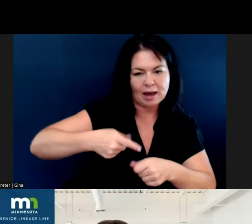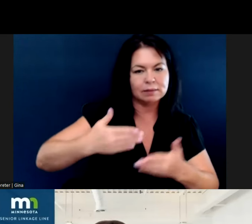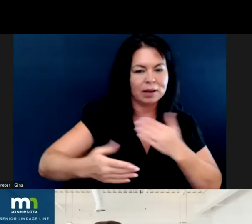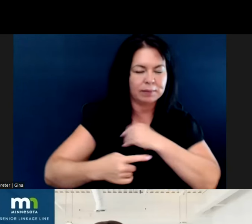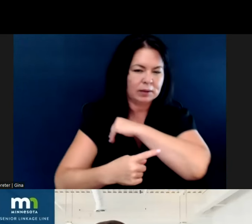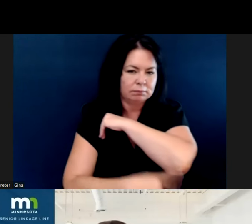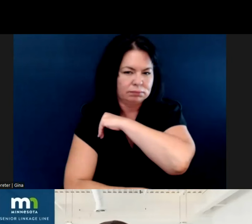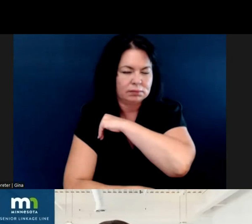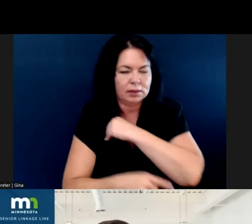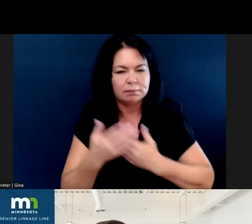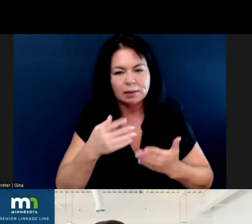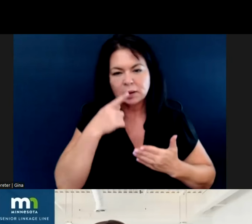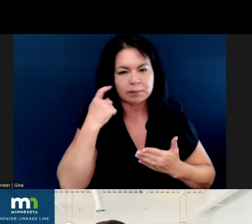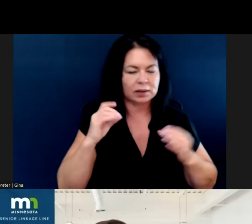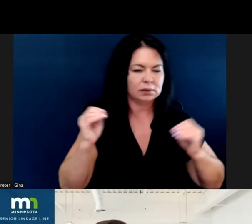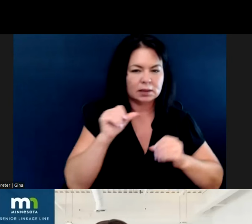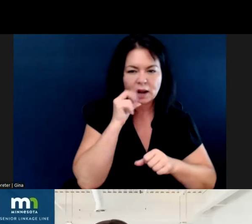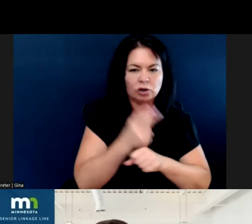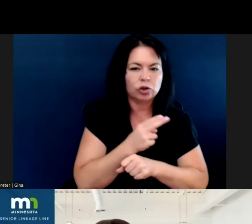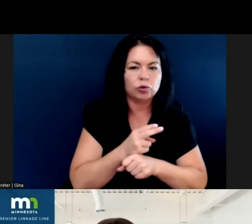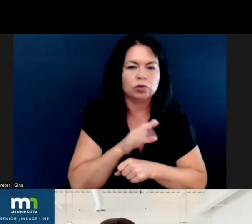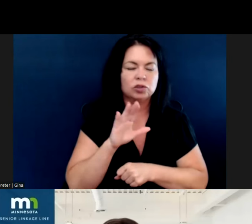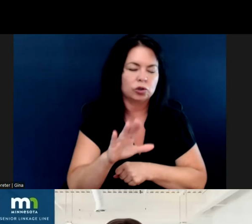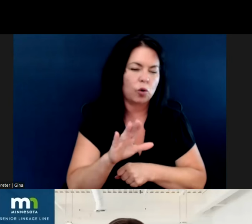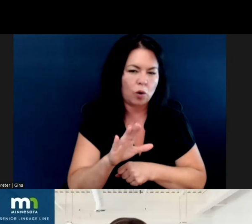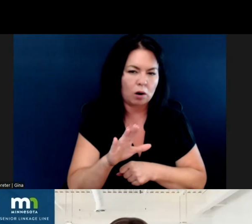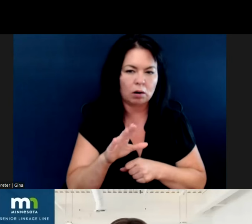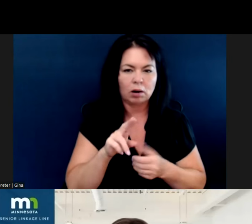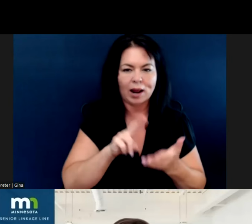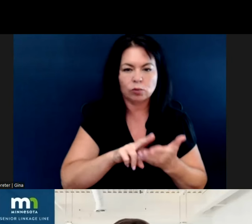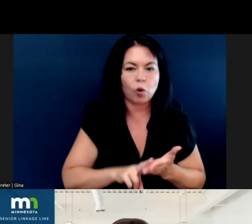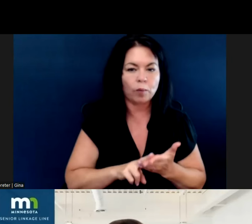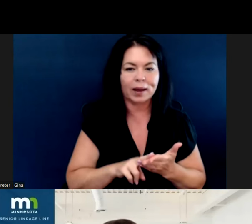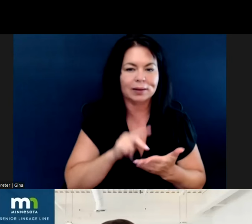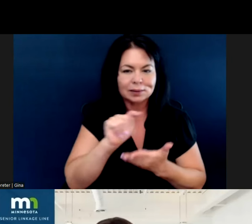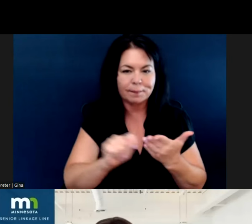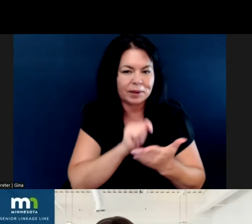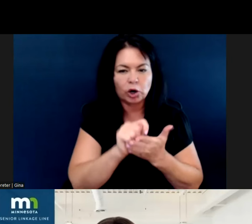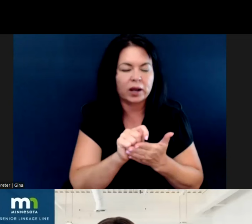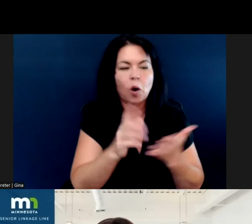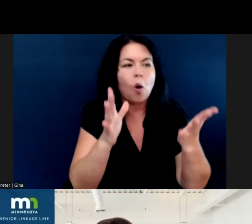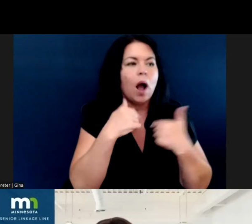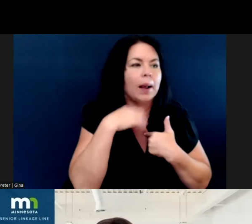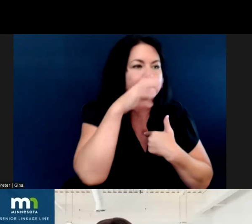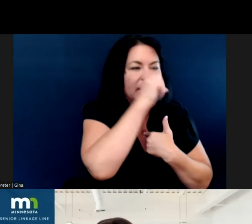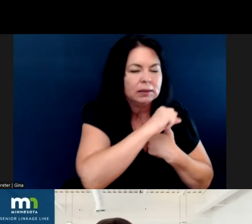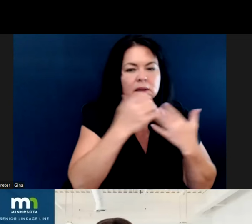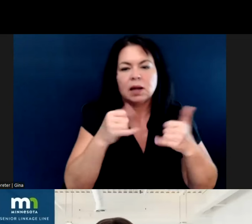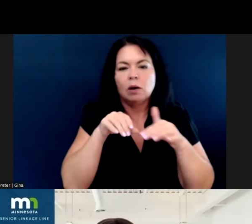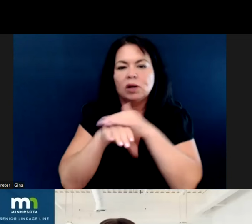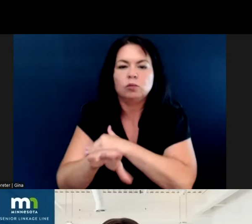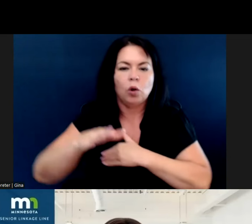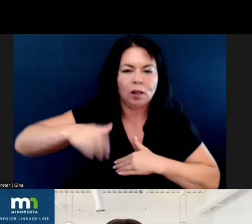your initial enrollment period when you were first eligible, or you missed your special enrollment period as